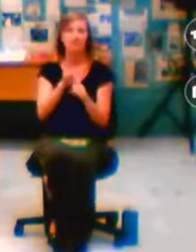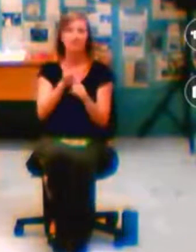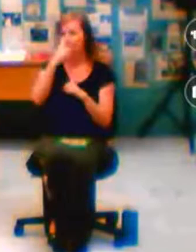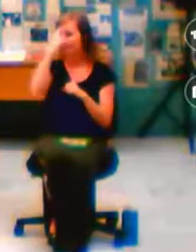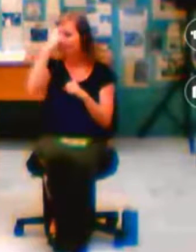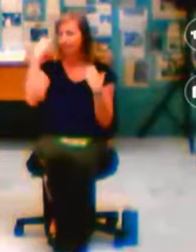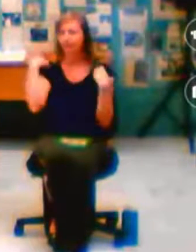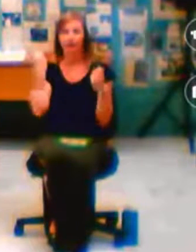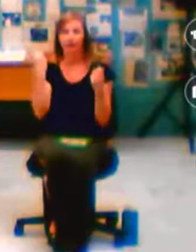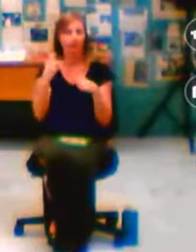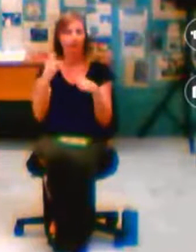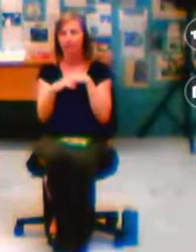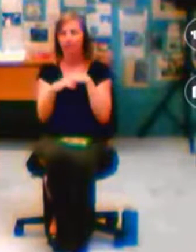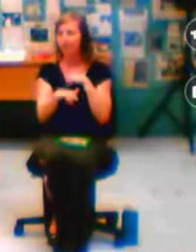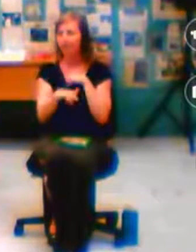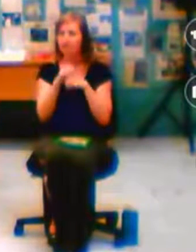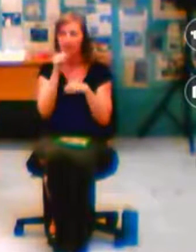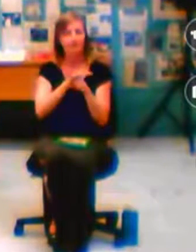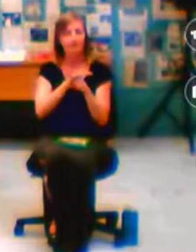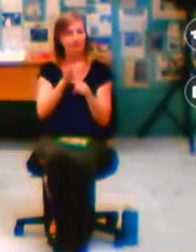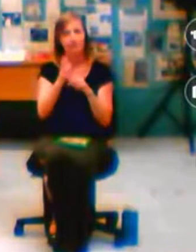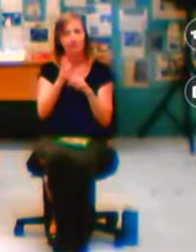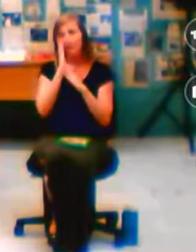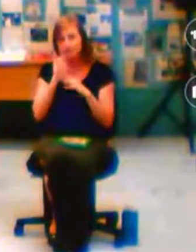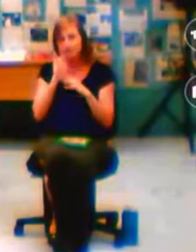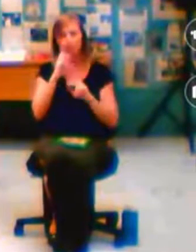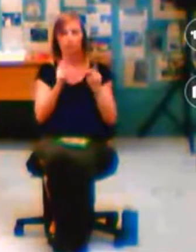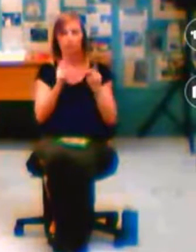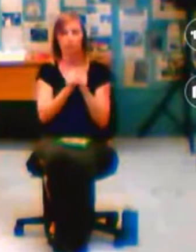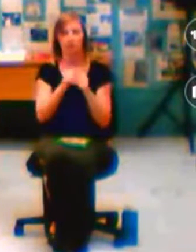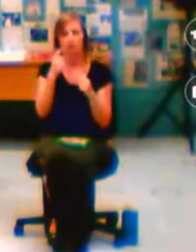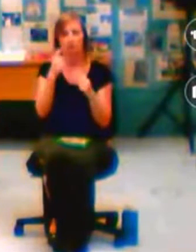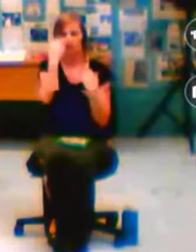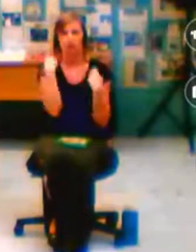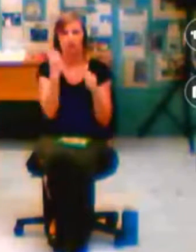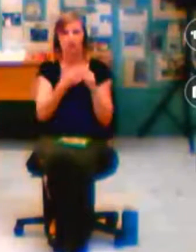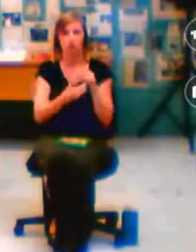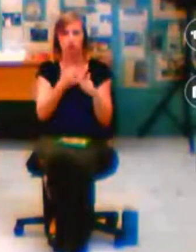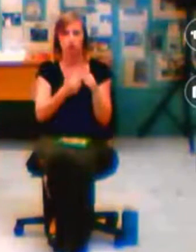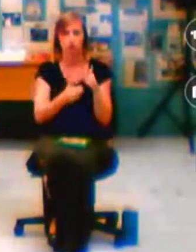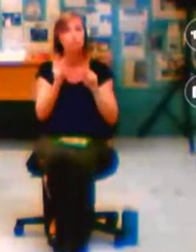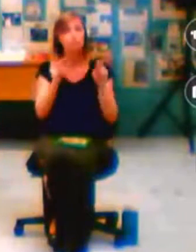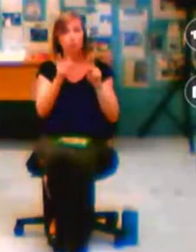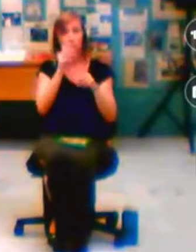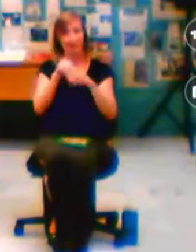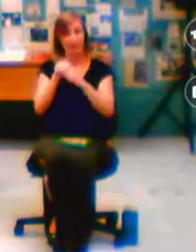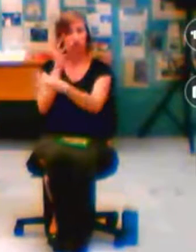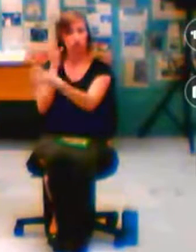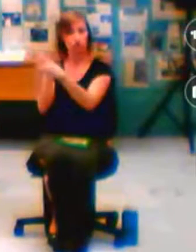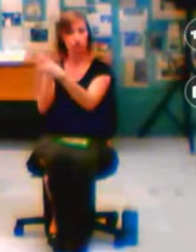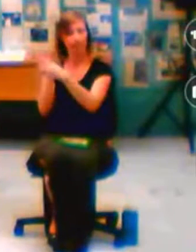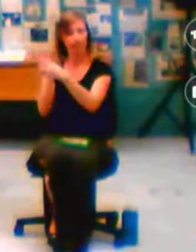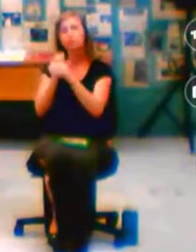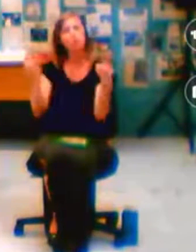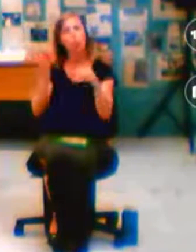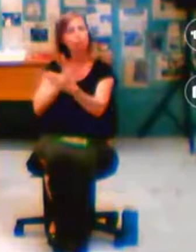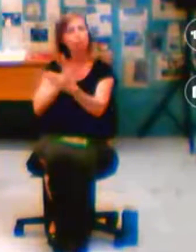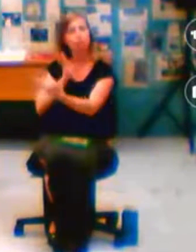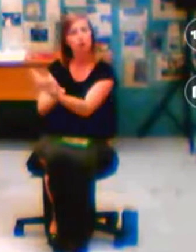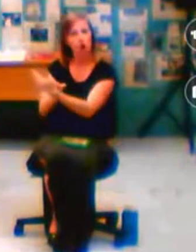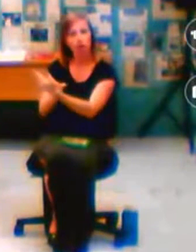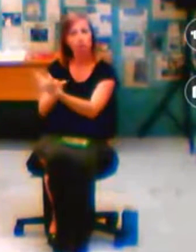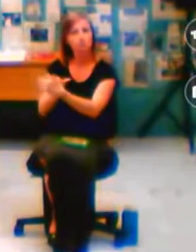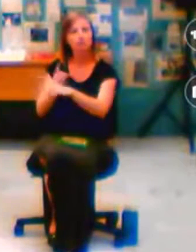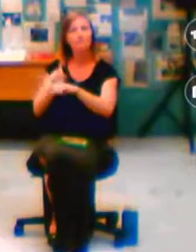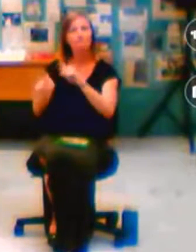as you know, we have a problem, or as some of you may know, we have a problem in the state where we do not have enough mental health beds. And so